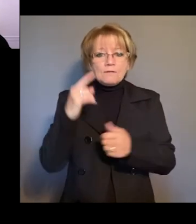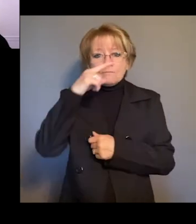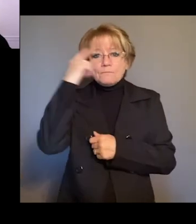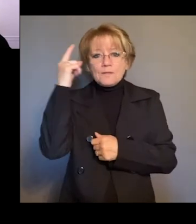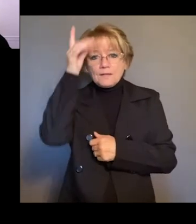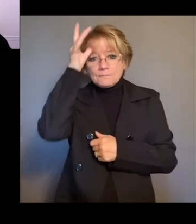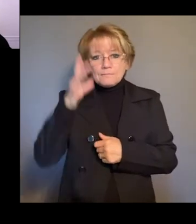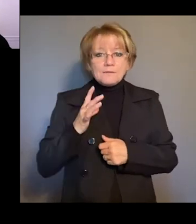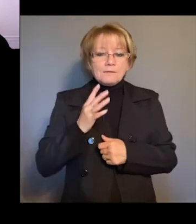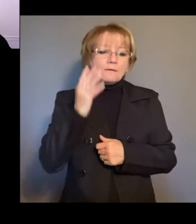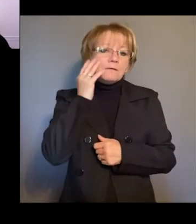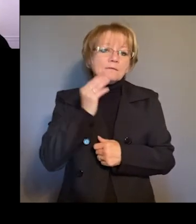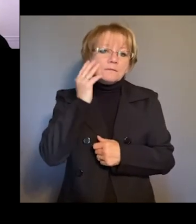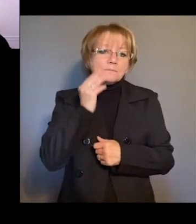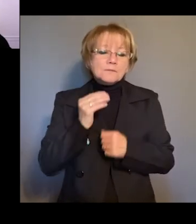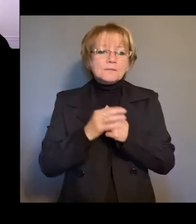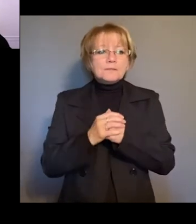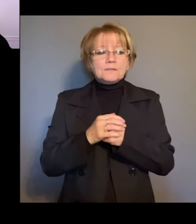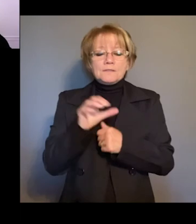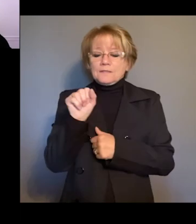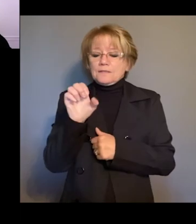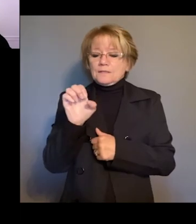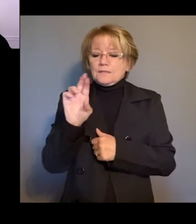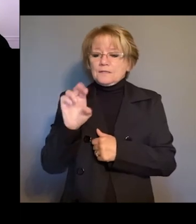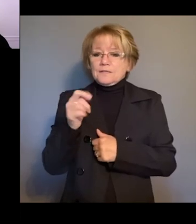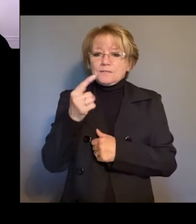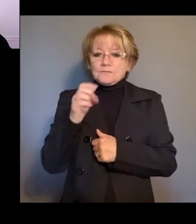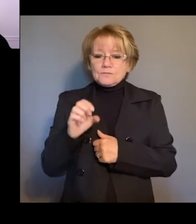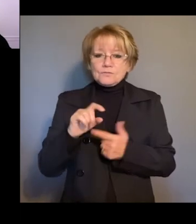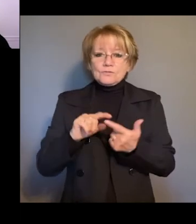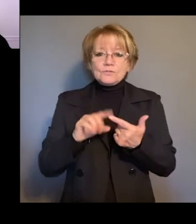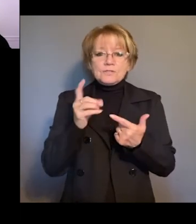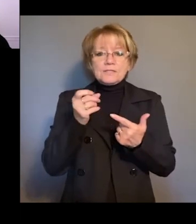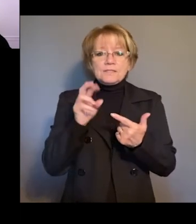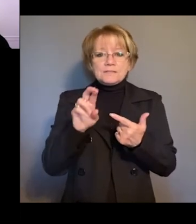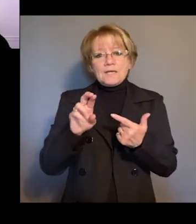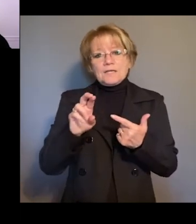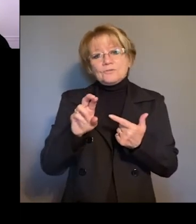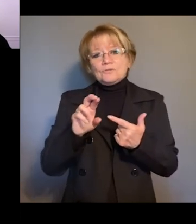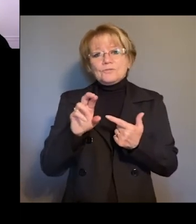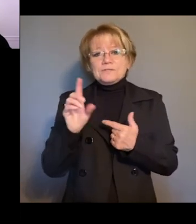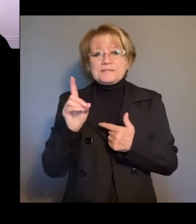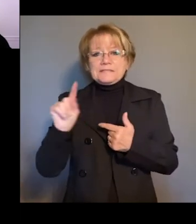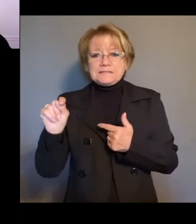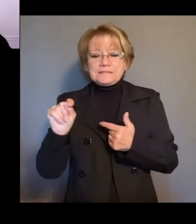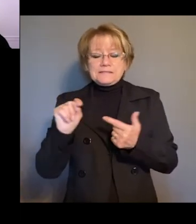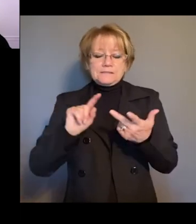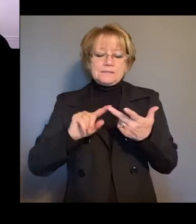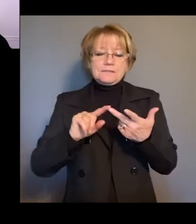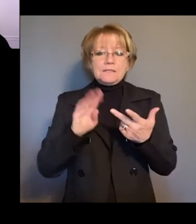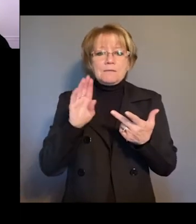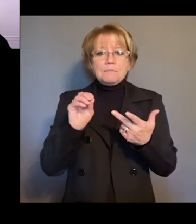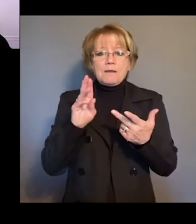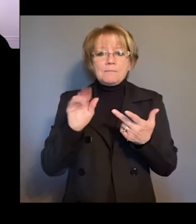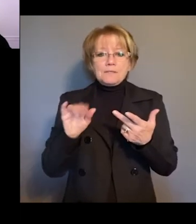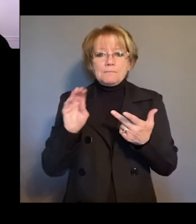experiences, where Serge Moniz, Dr. Daryl D.T. Henry, Bobby